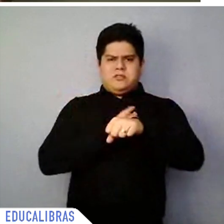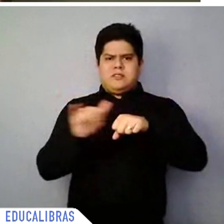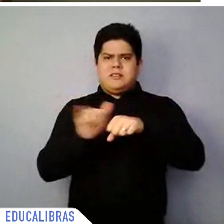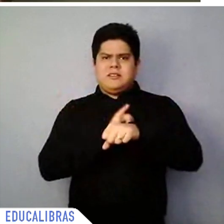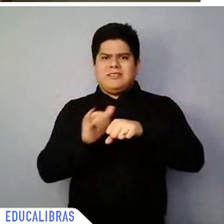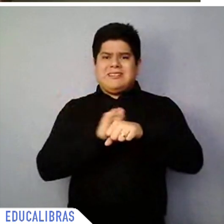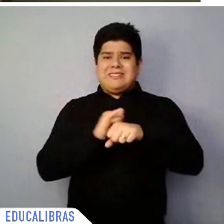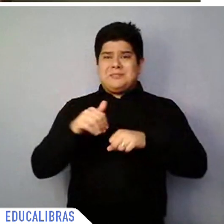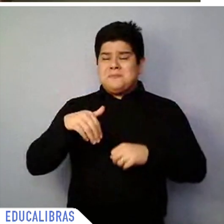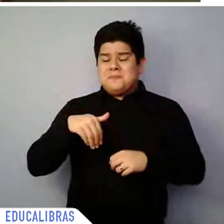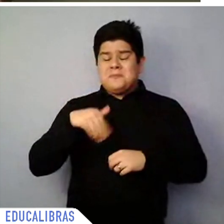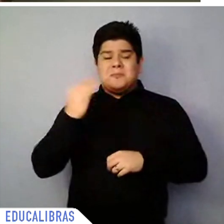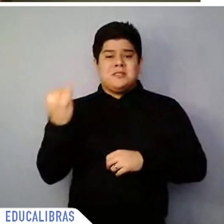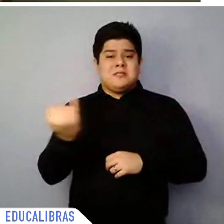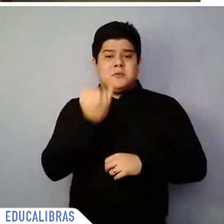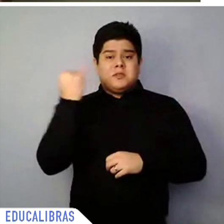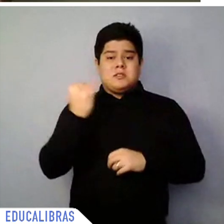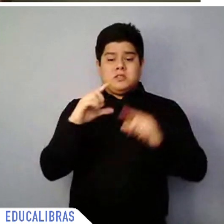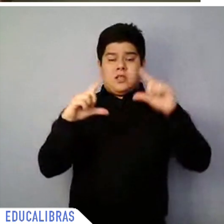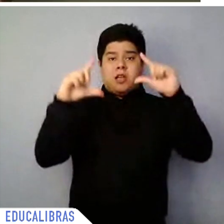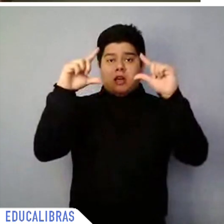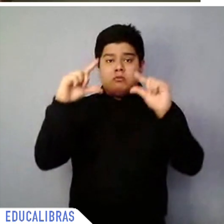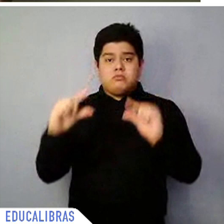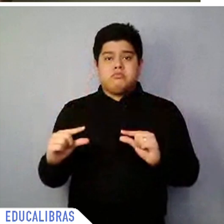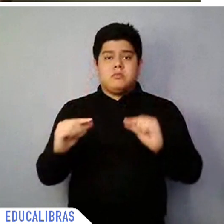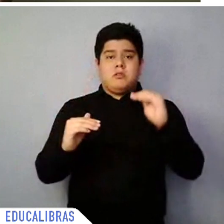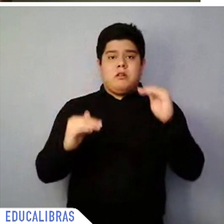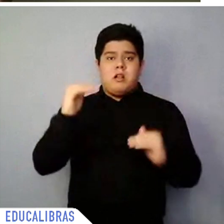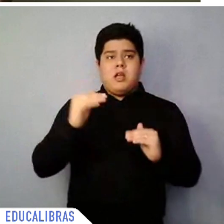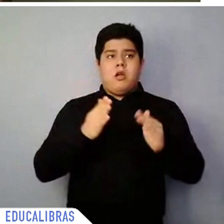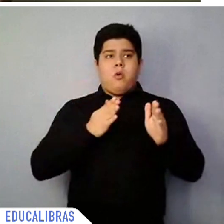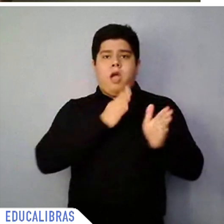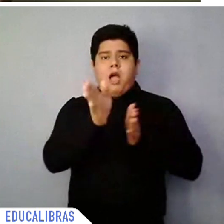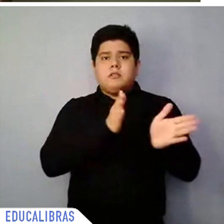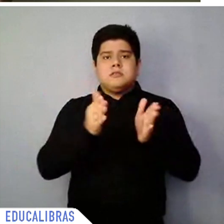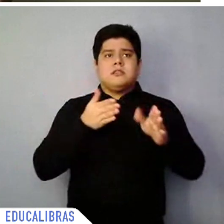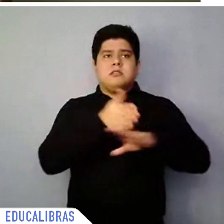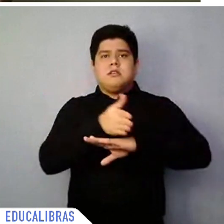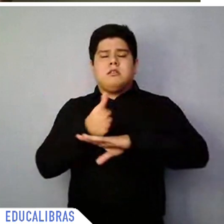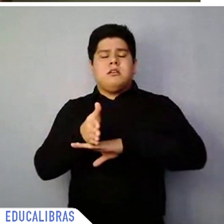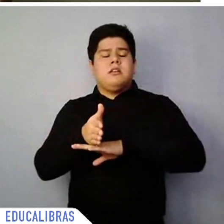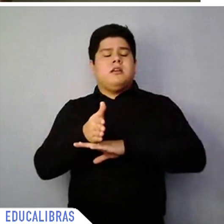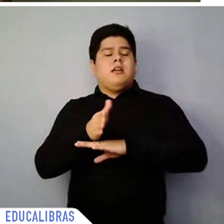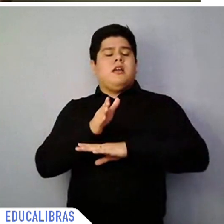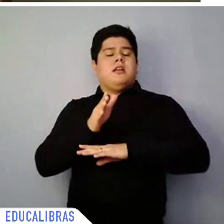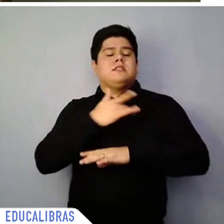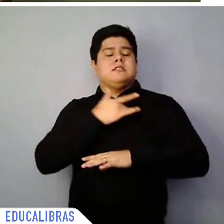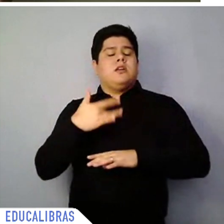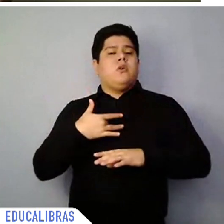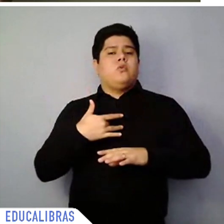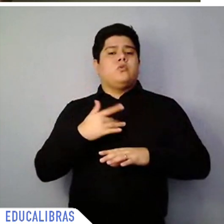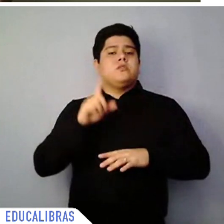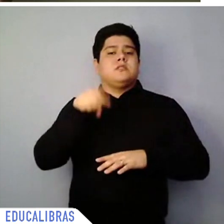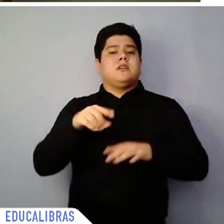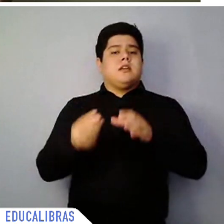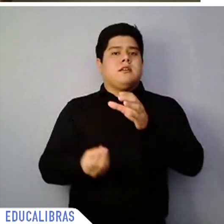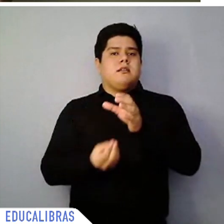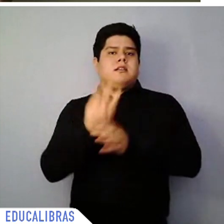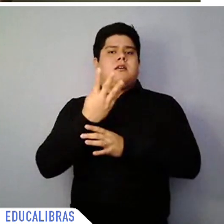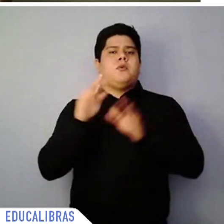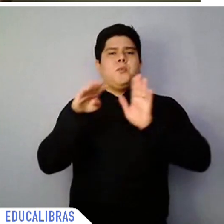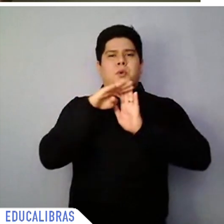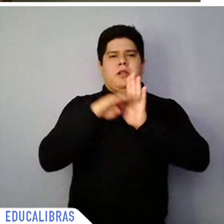strategies that we have for the reduction of inequality to access to health in Brazil was the